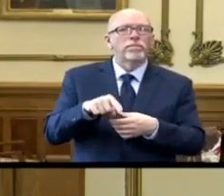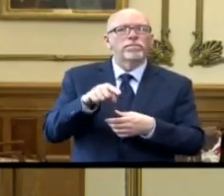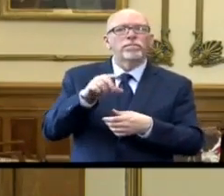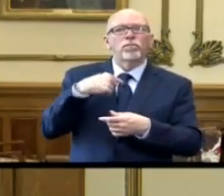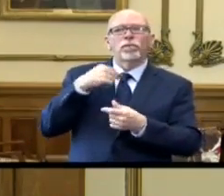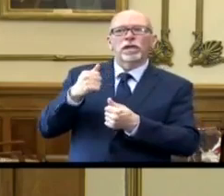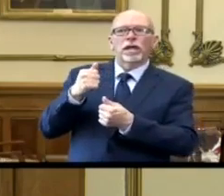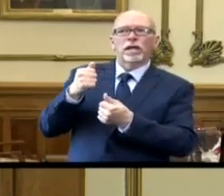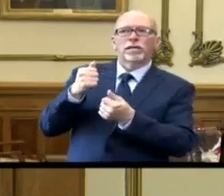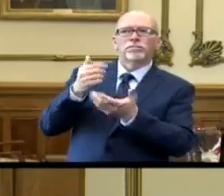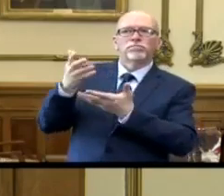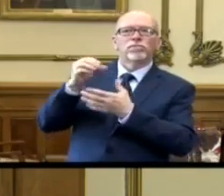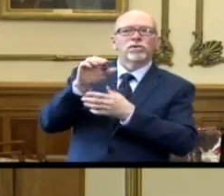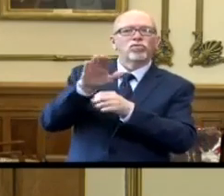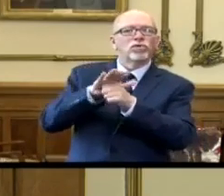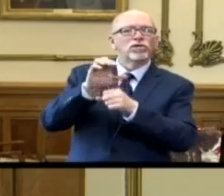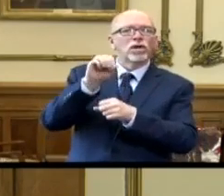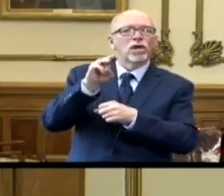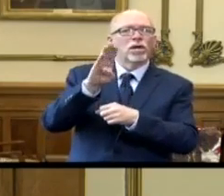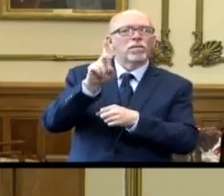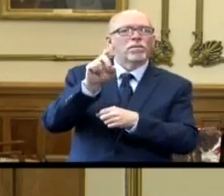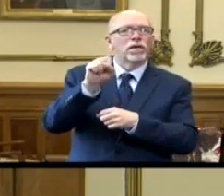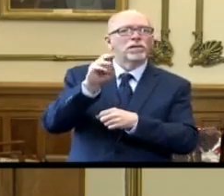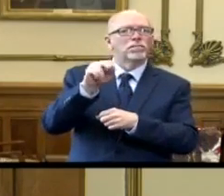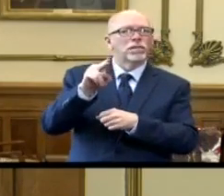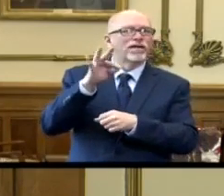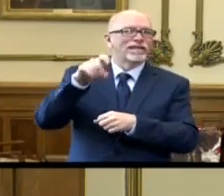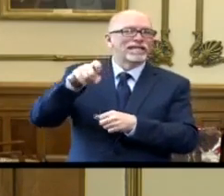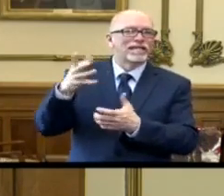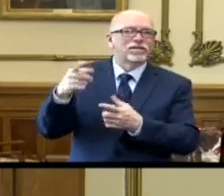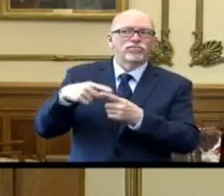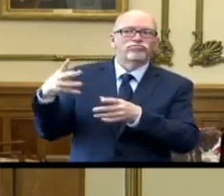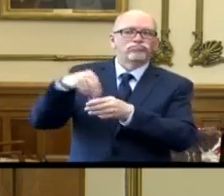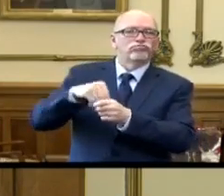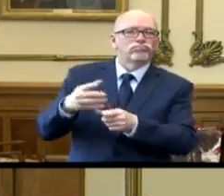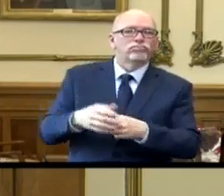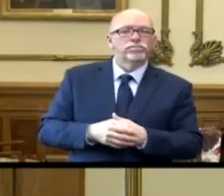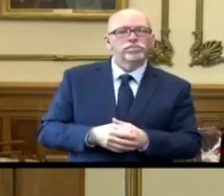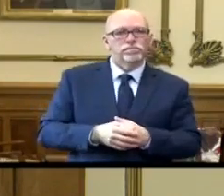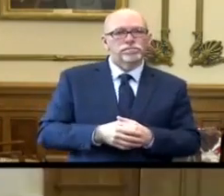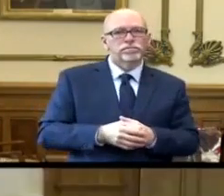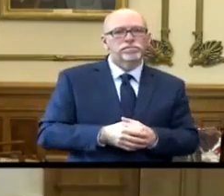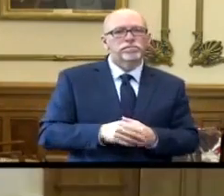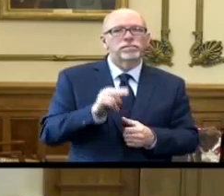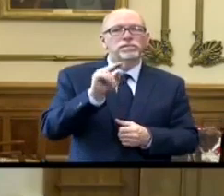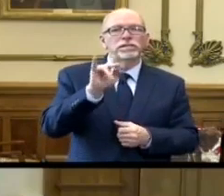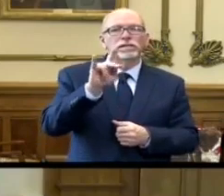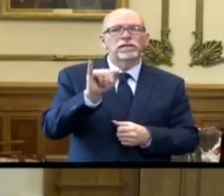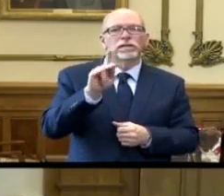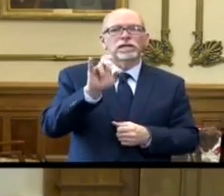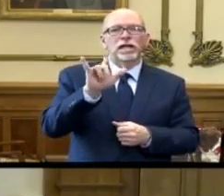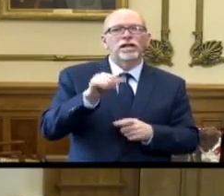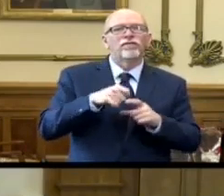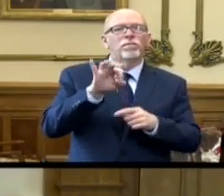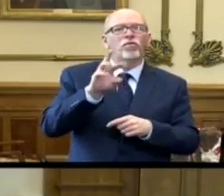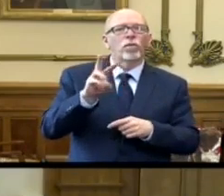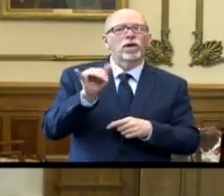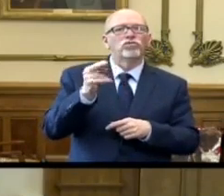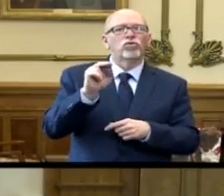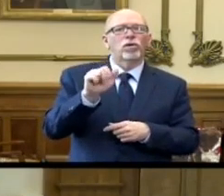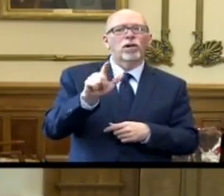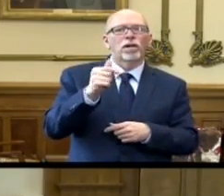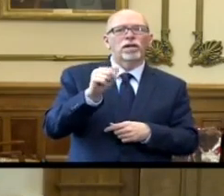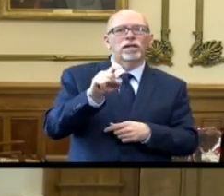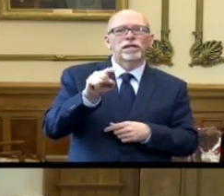the regional ombudsman if needed to intervene. Nikki Kelly, the Fort Wayne Journal